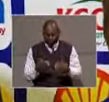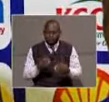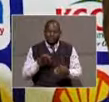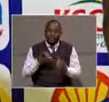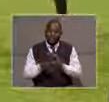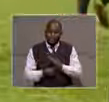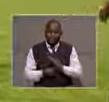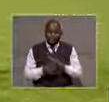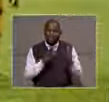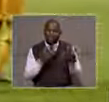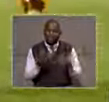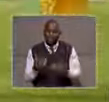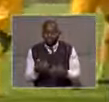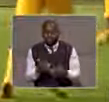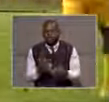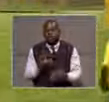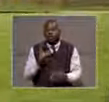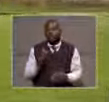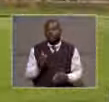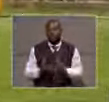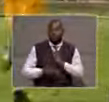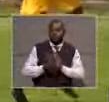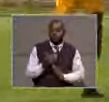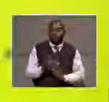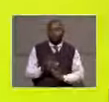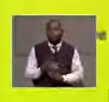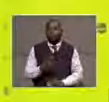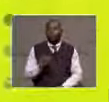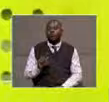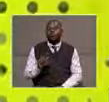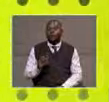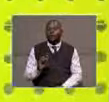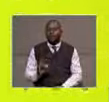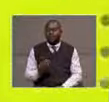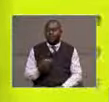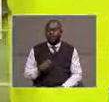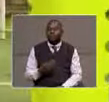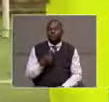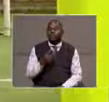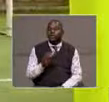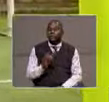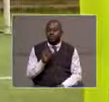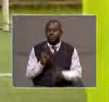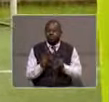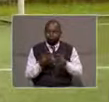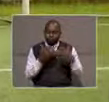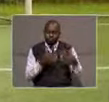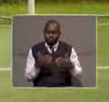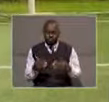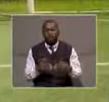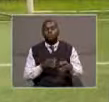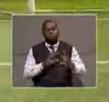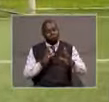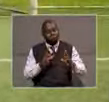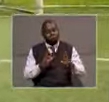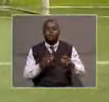who have left the club for professional career, Mutebi said the club has 28 players who are capable of playing, though